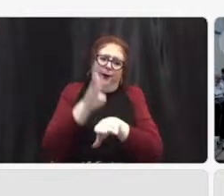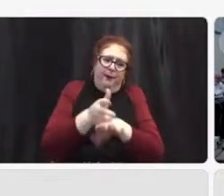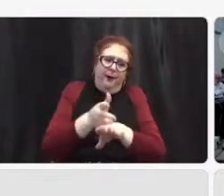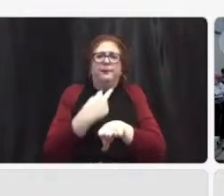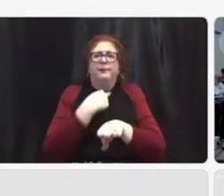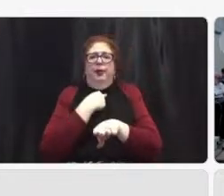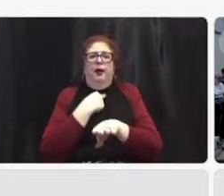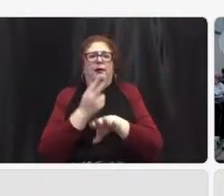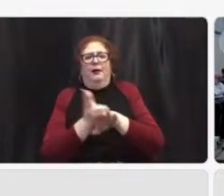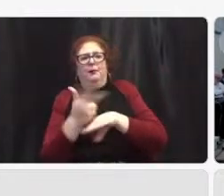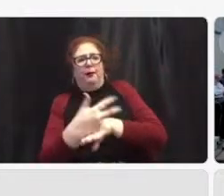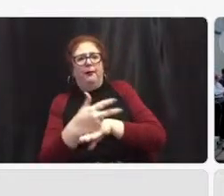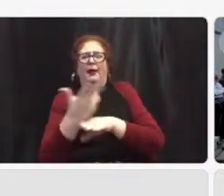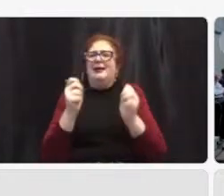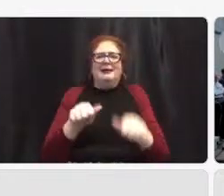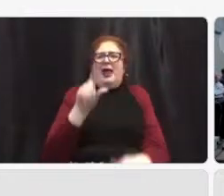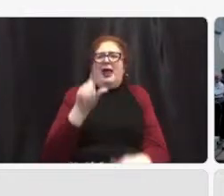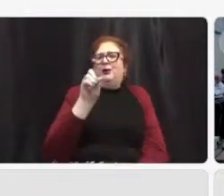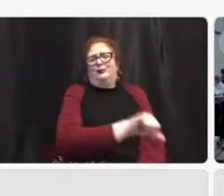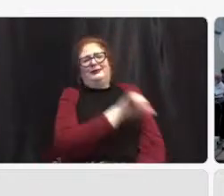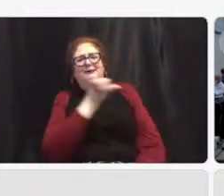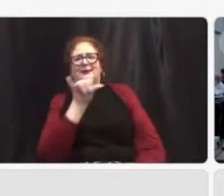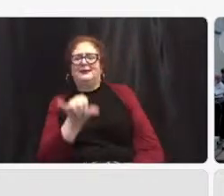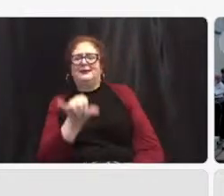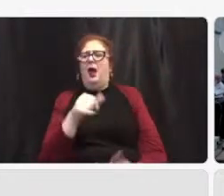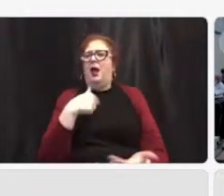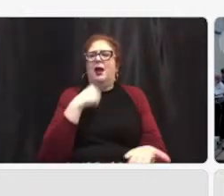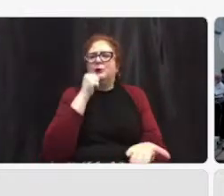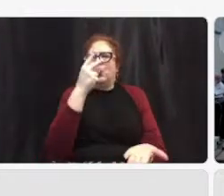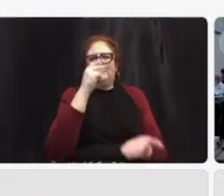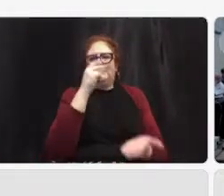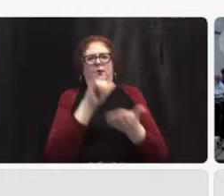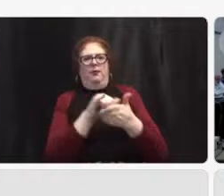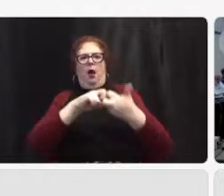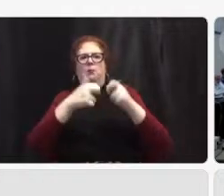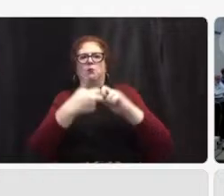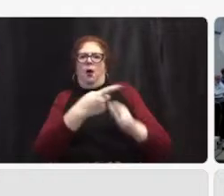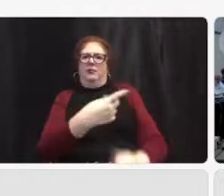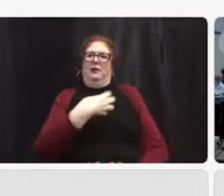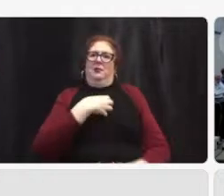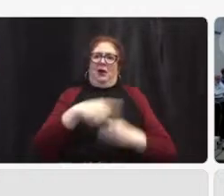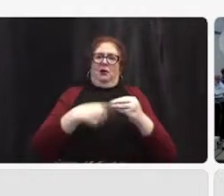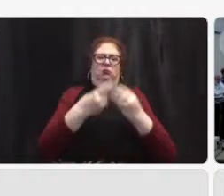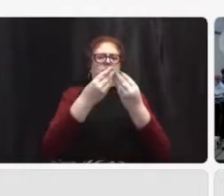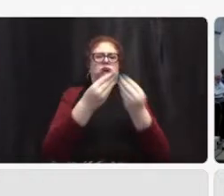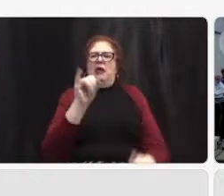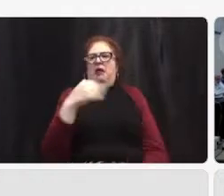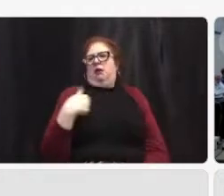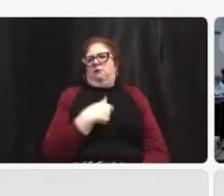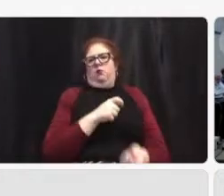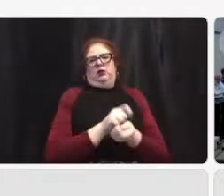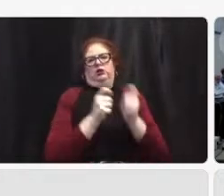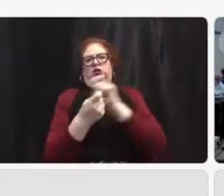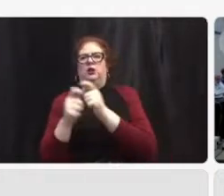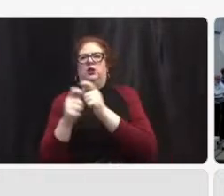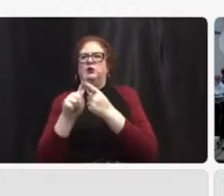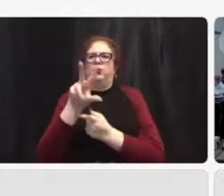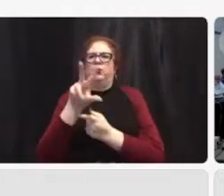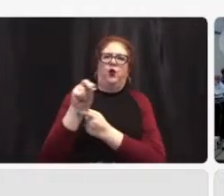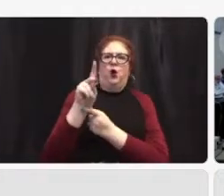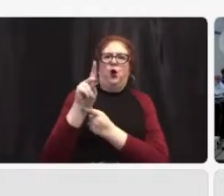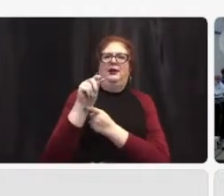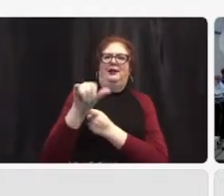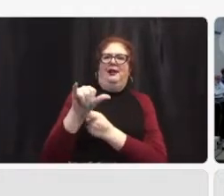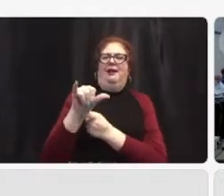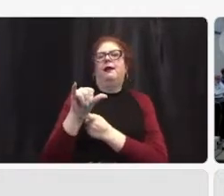a short-term tenant can. So I don't see these problems going away if we convert it to, a 30-day minimum